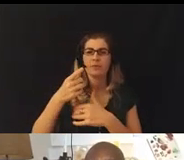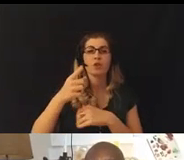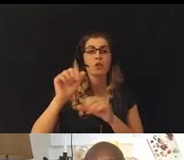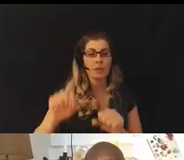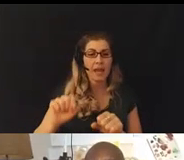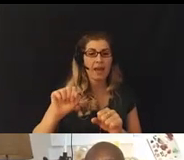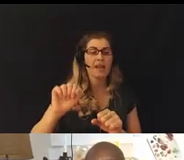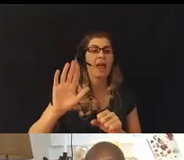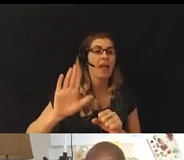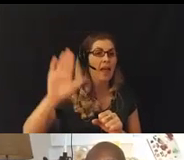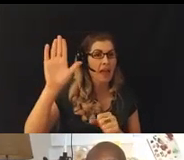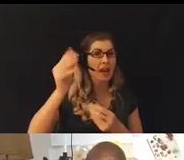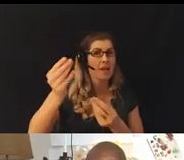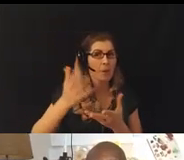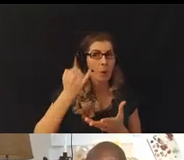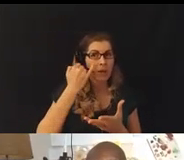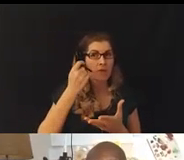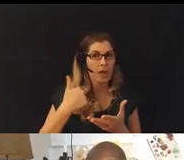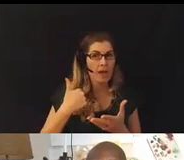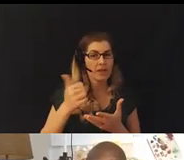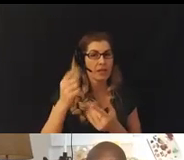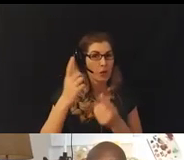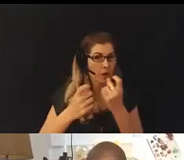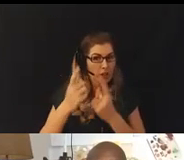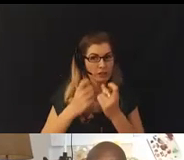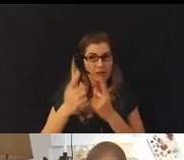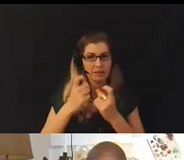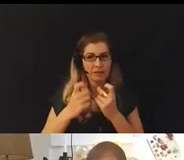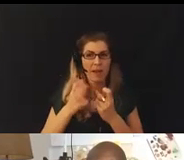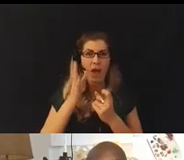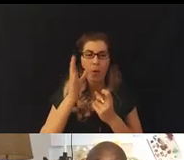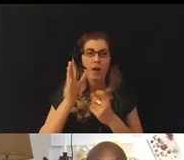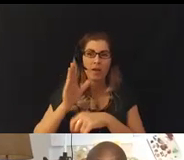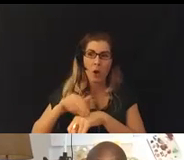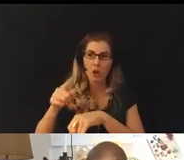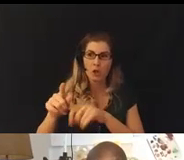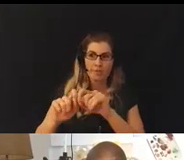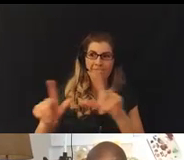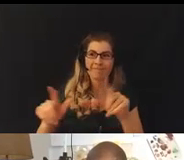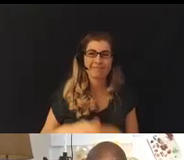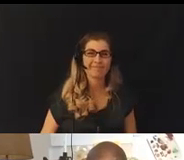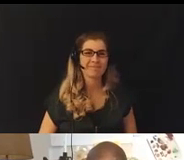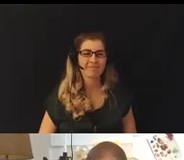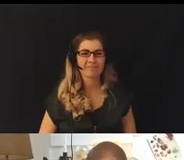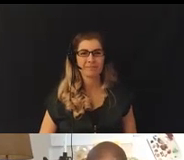hand to let me know if you have any questions that are coming up, and I'll call on you. We'll unmute you.